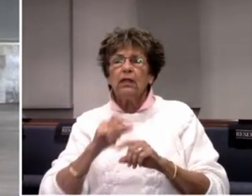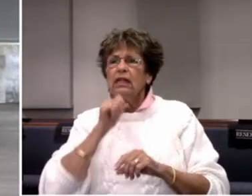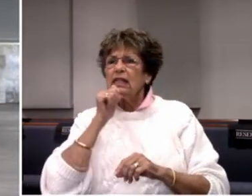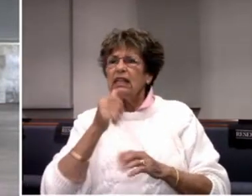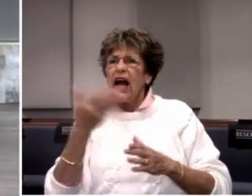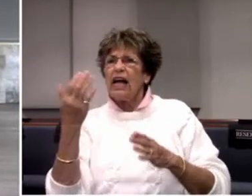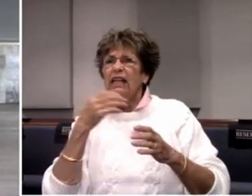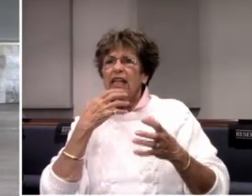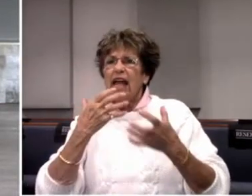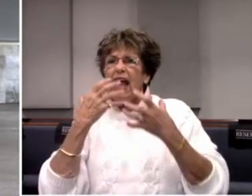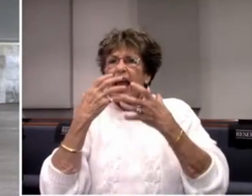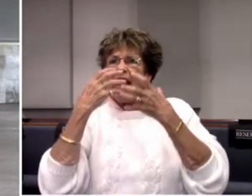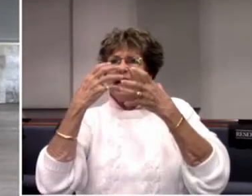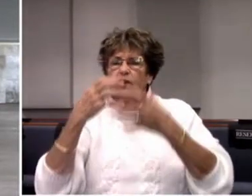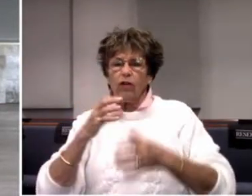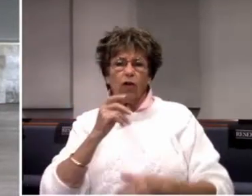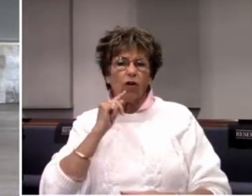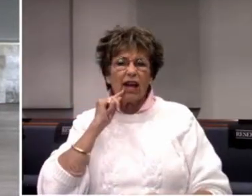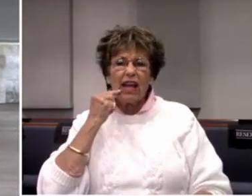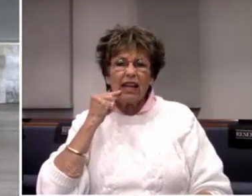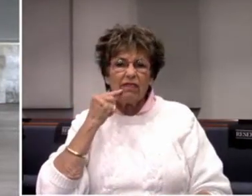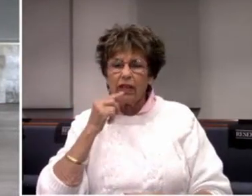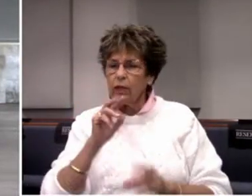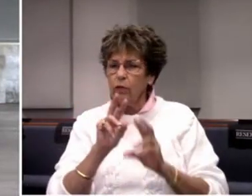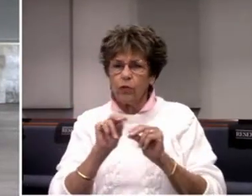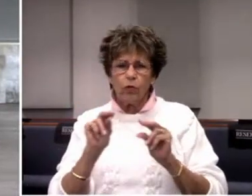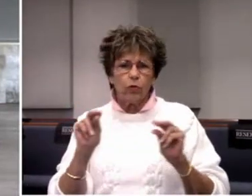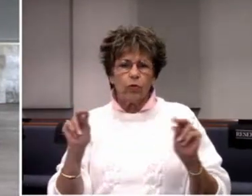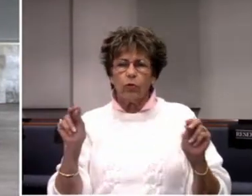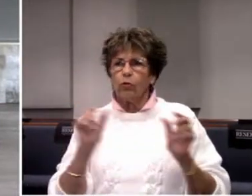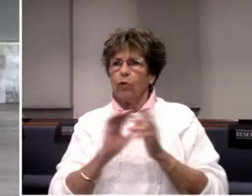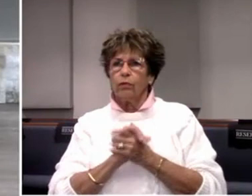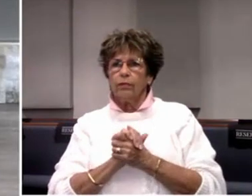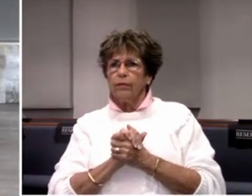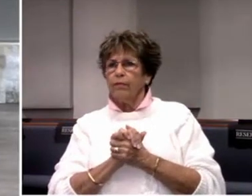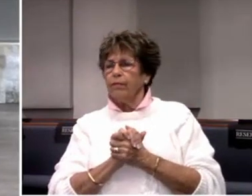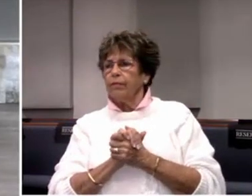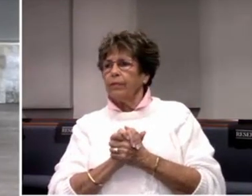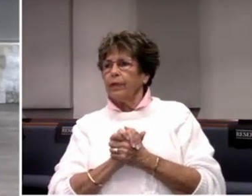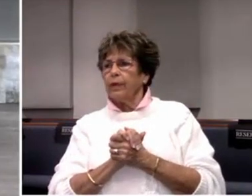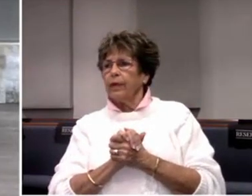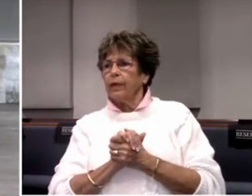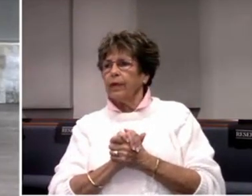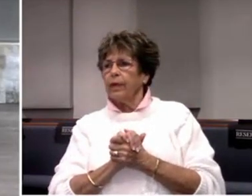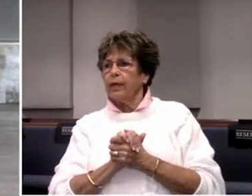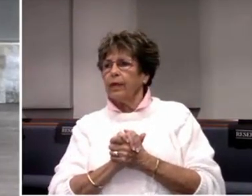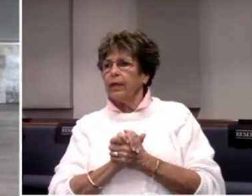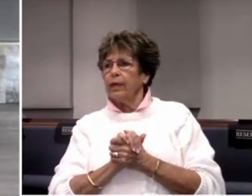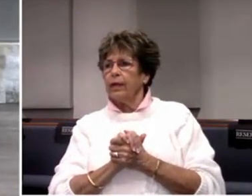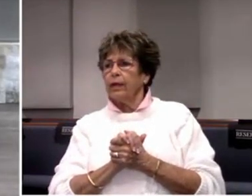Christ and make not provision for the flesh to fulfill the lust of the flesh. So this thought of honesty